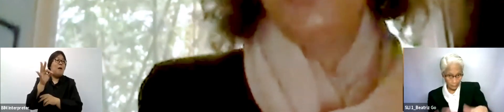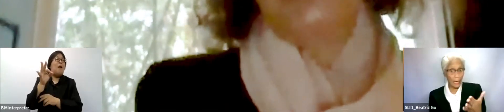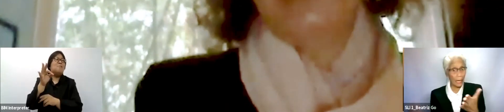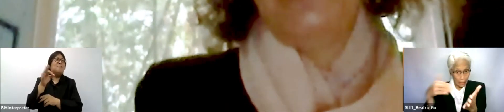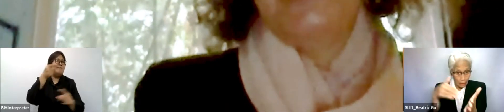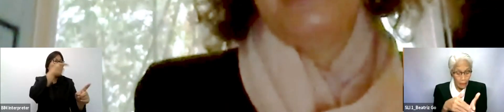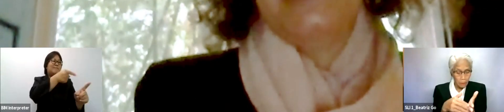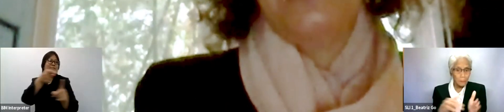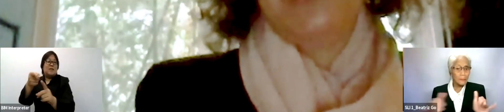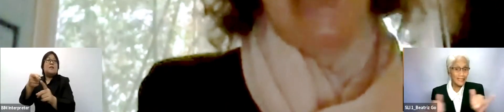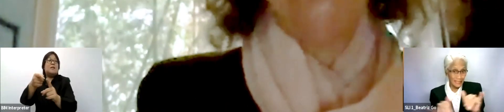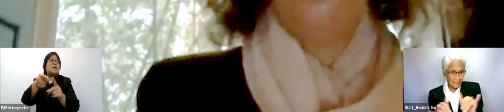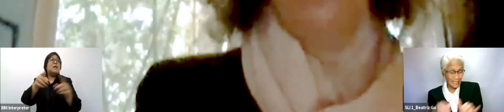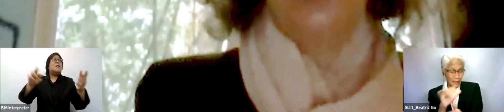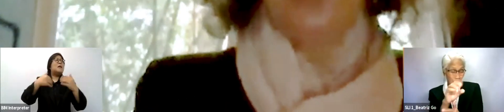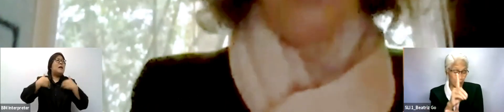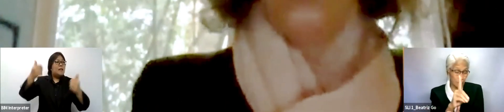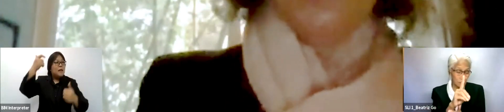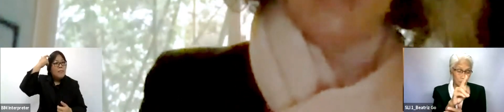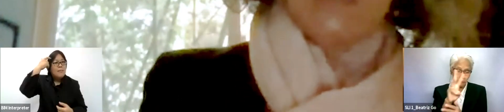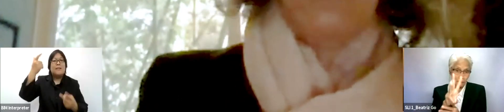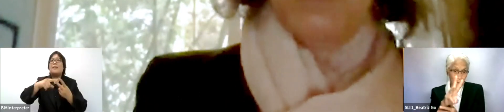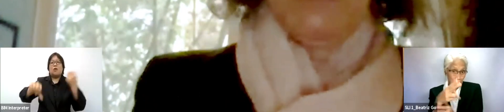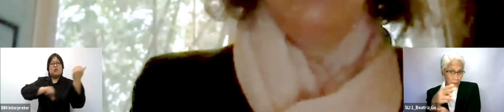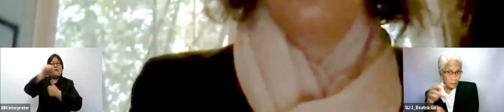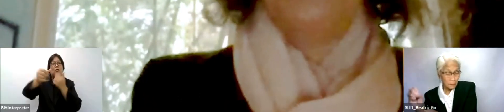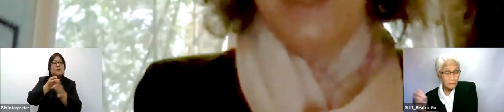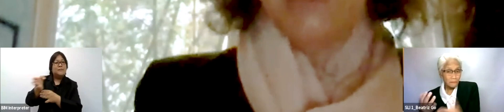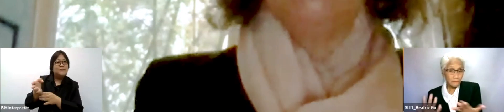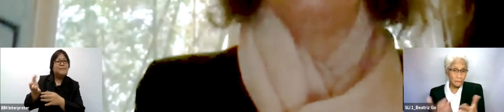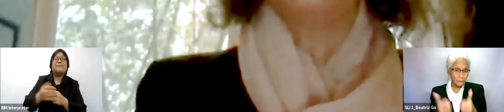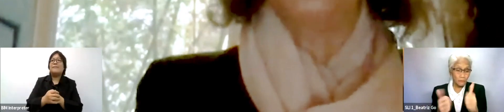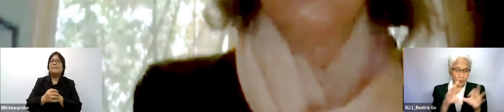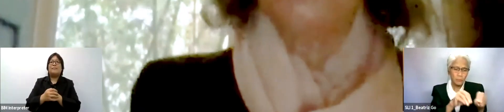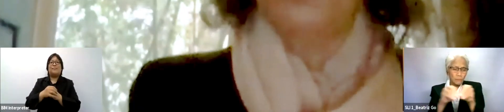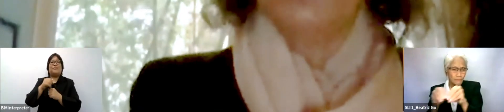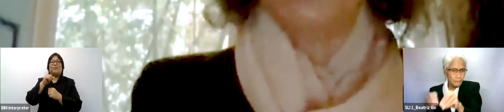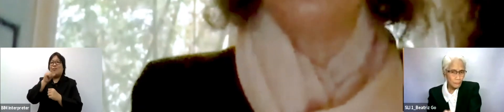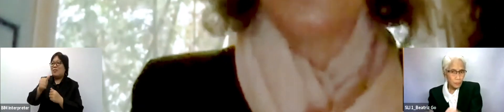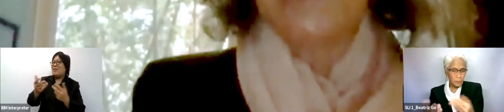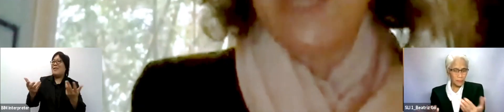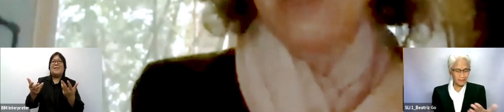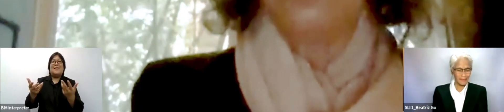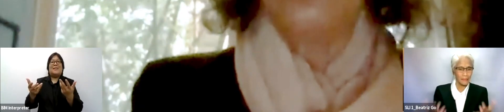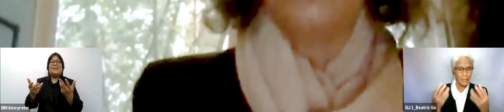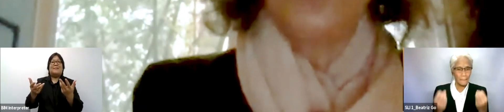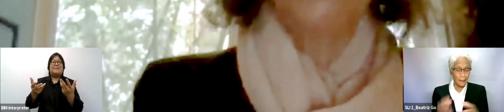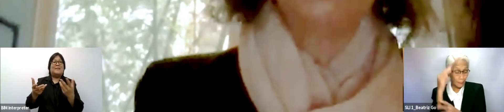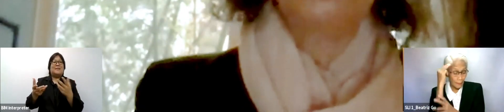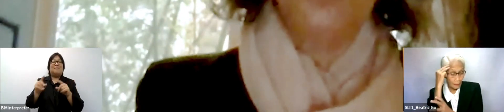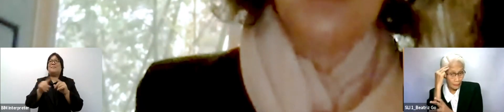course, the General Comment at the end of the day encourages all state parties to basically transcript and translate